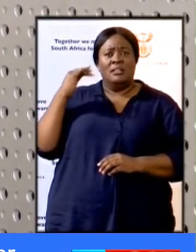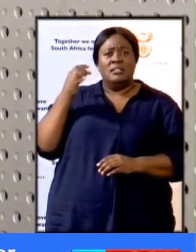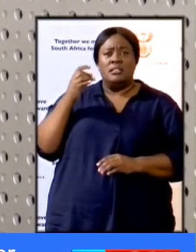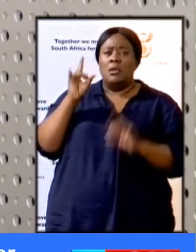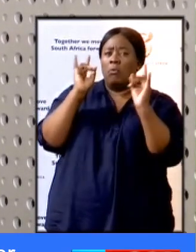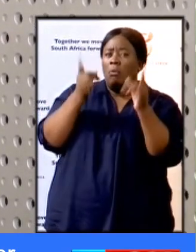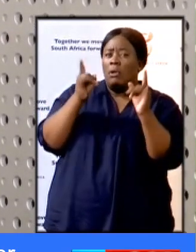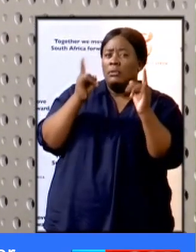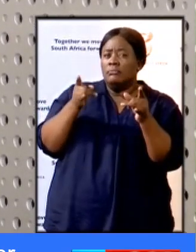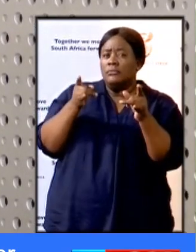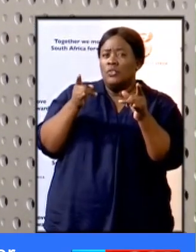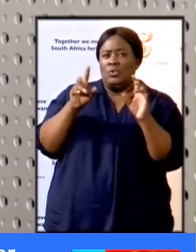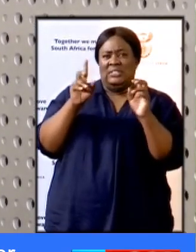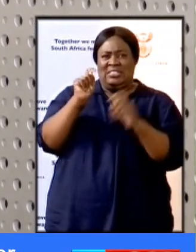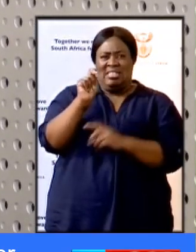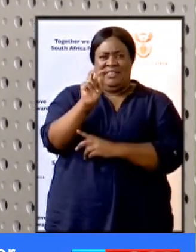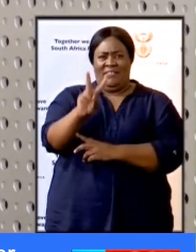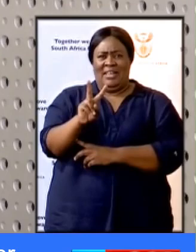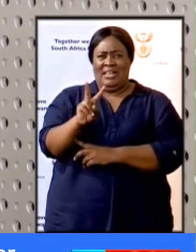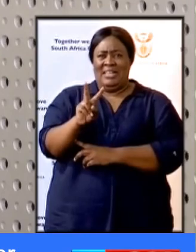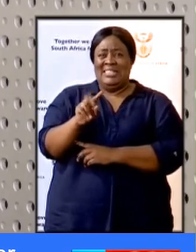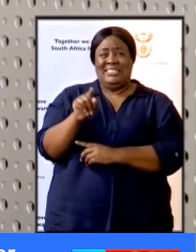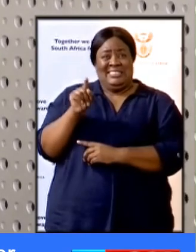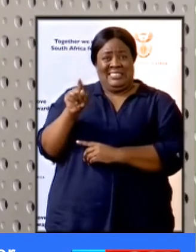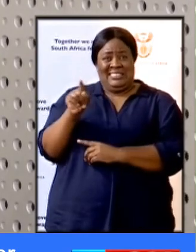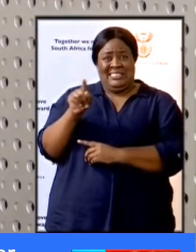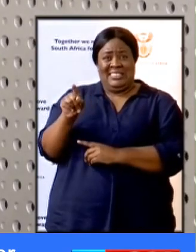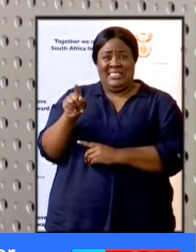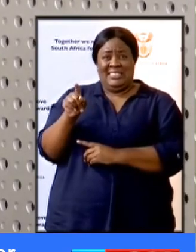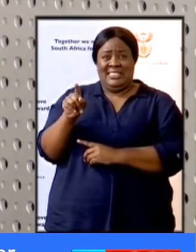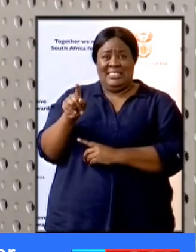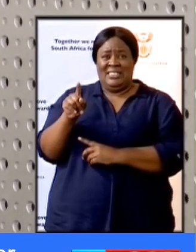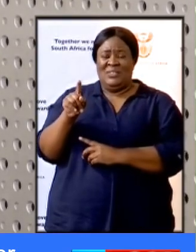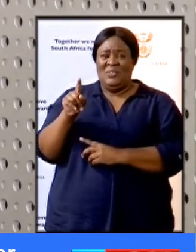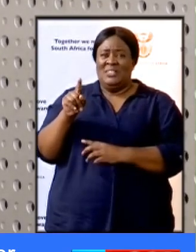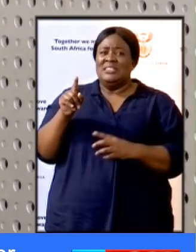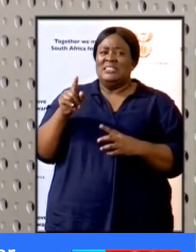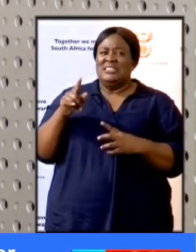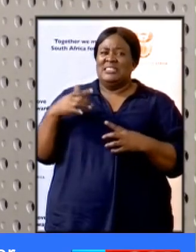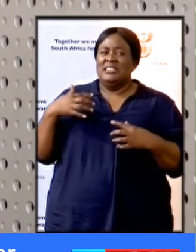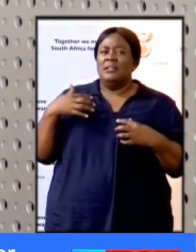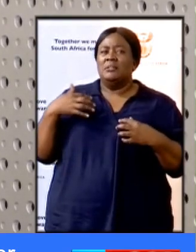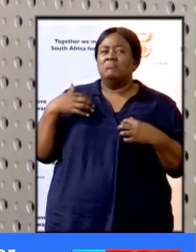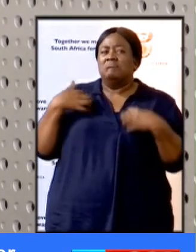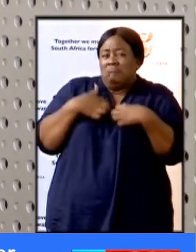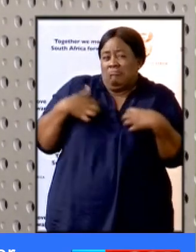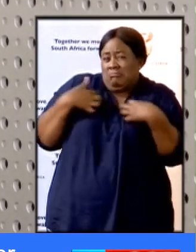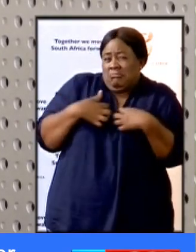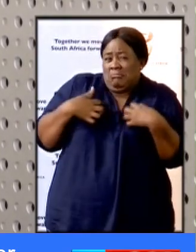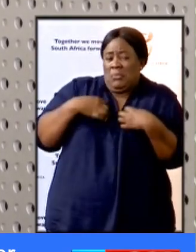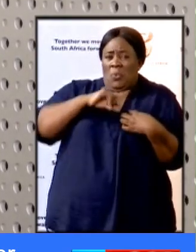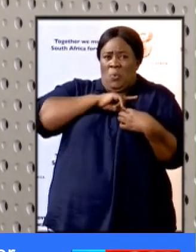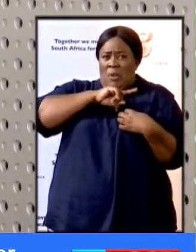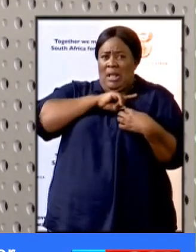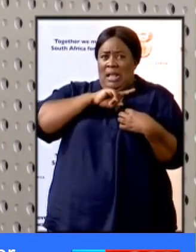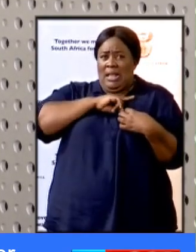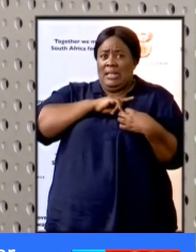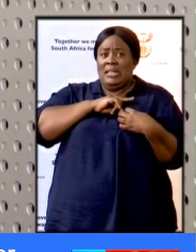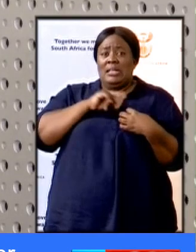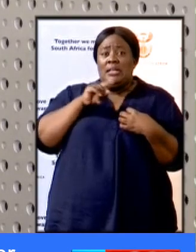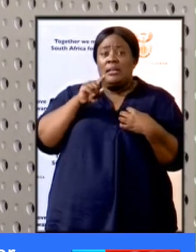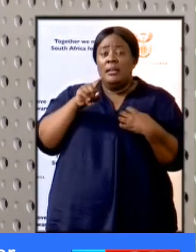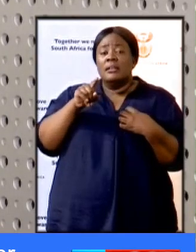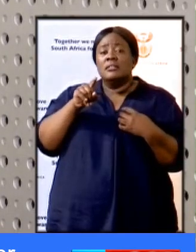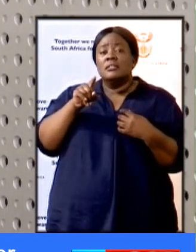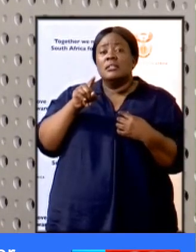so frustrated that if you speak with a mask, I can't read your lips, and it helps me to understand what